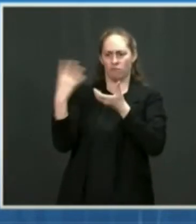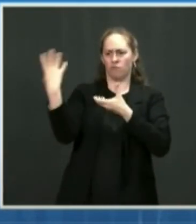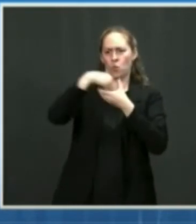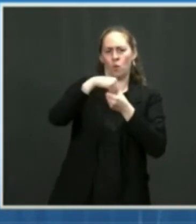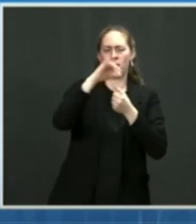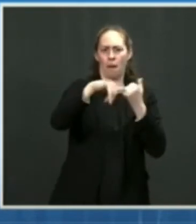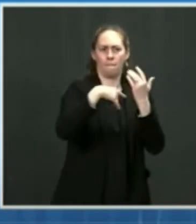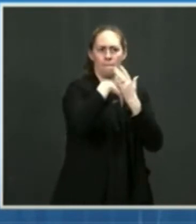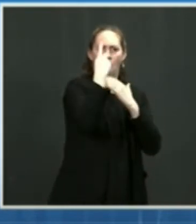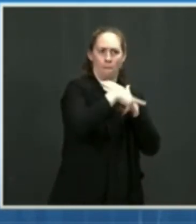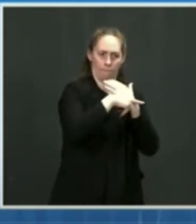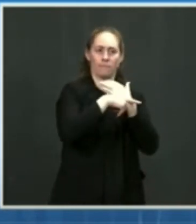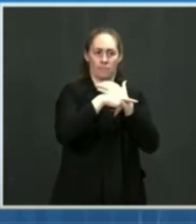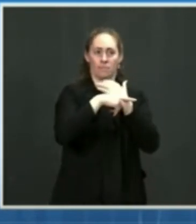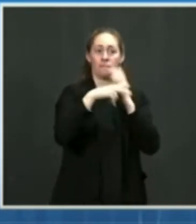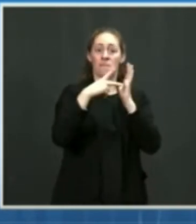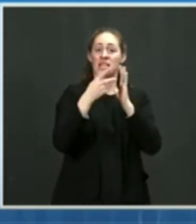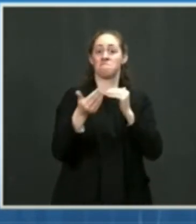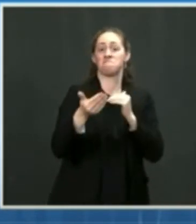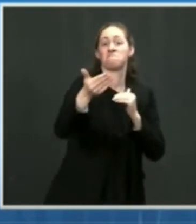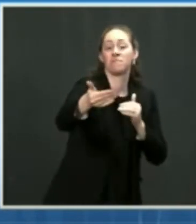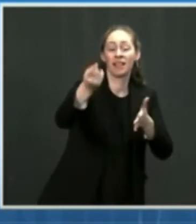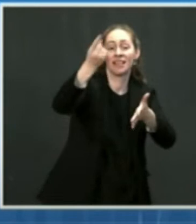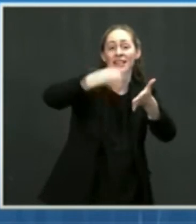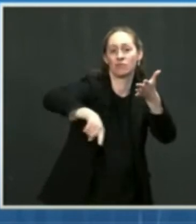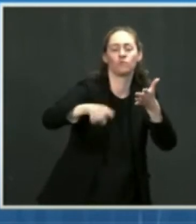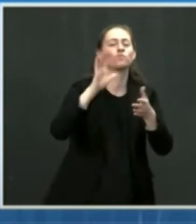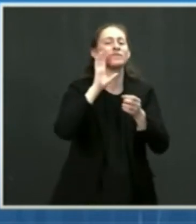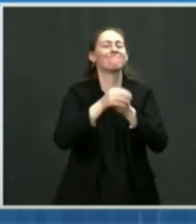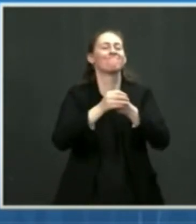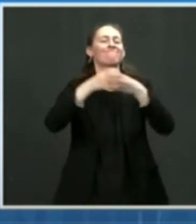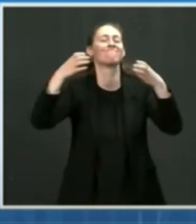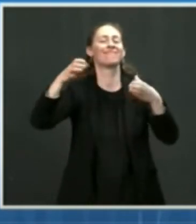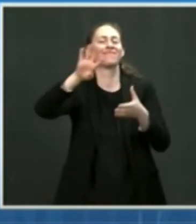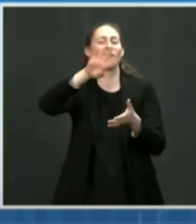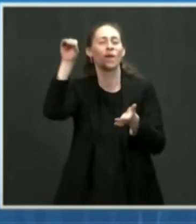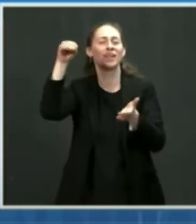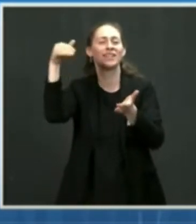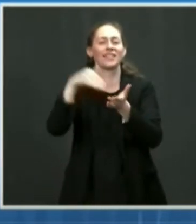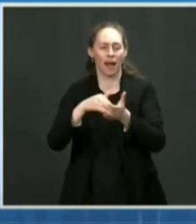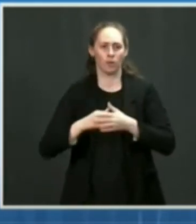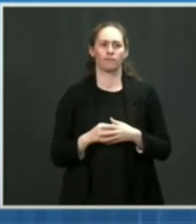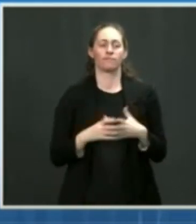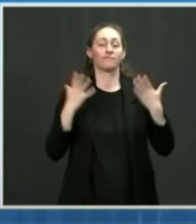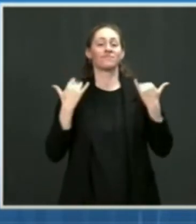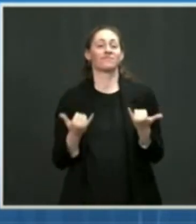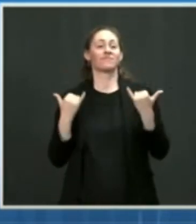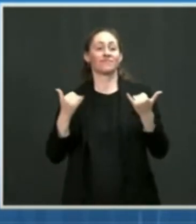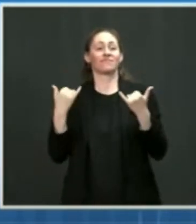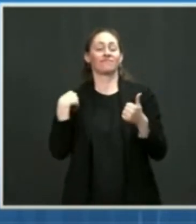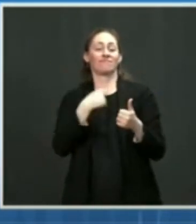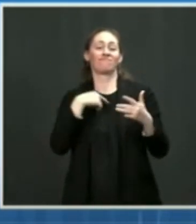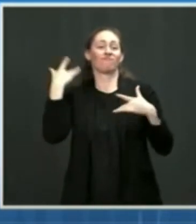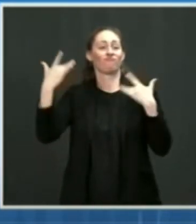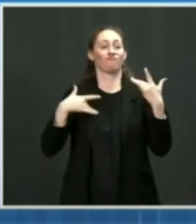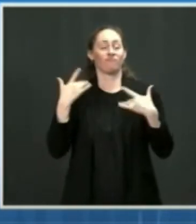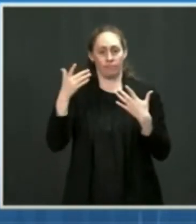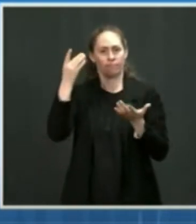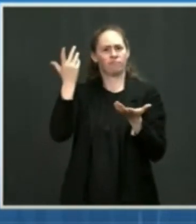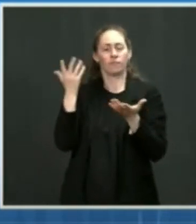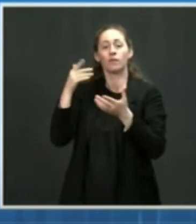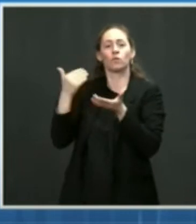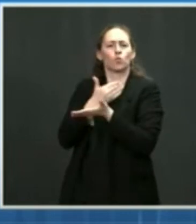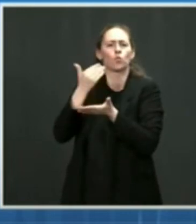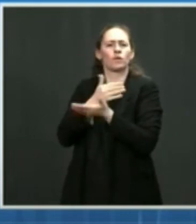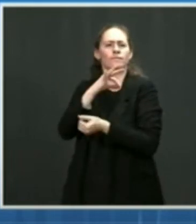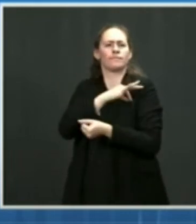40,000 by Monday. And to date, we've deployed 8,500 federal personnel as